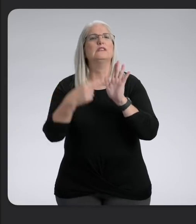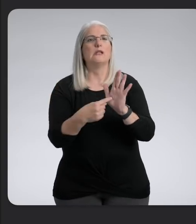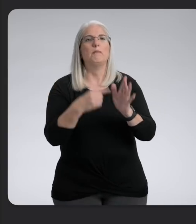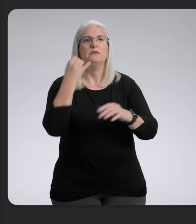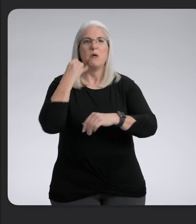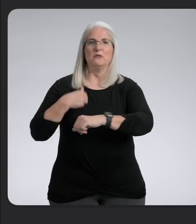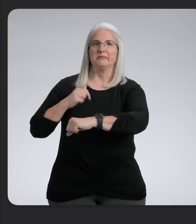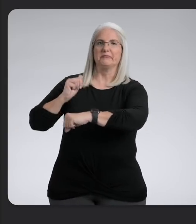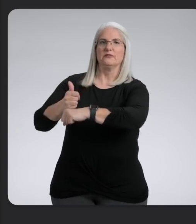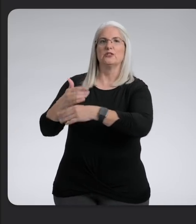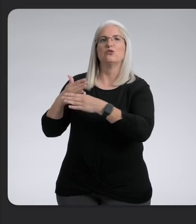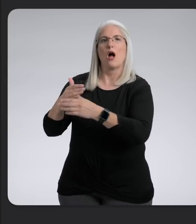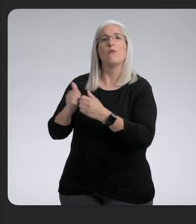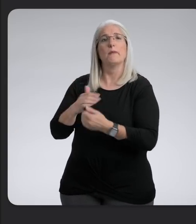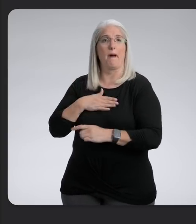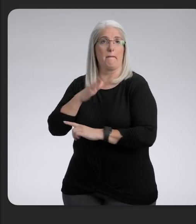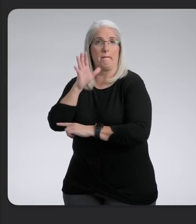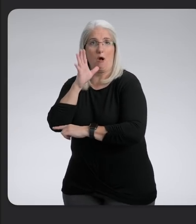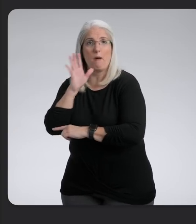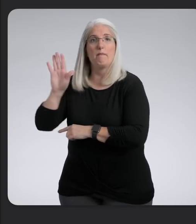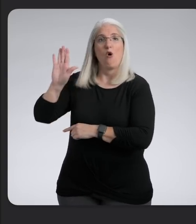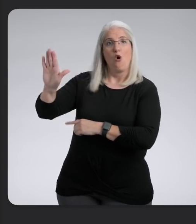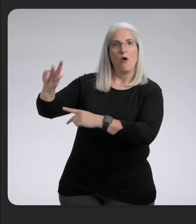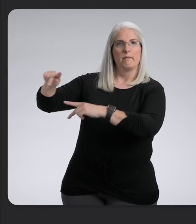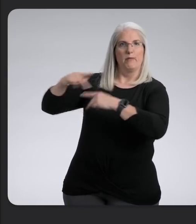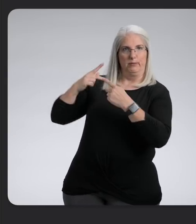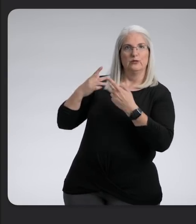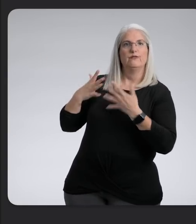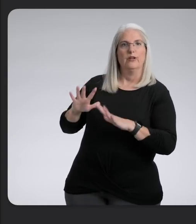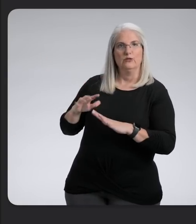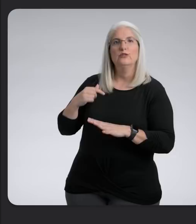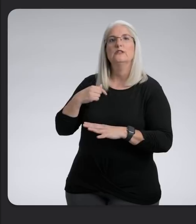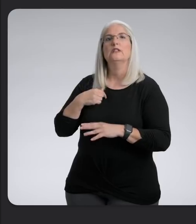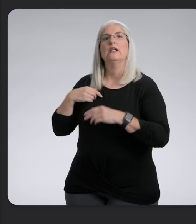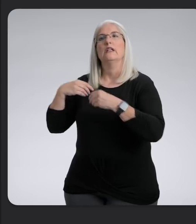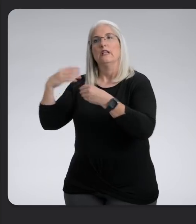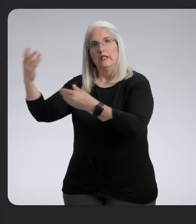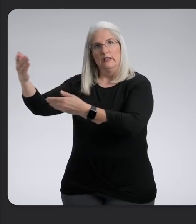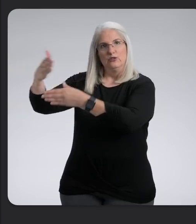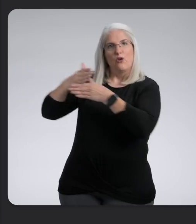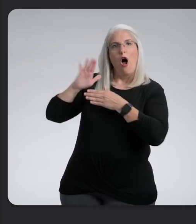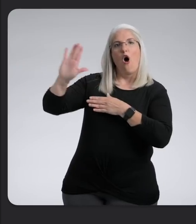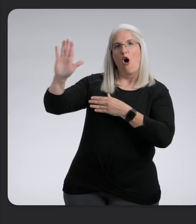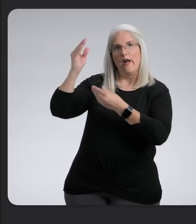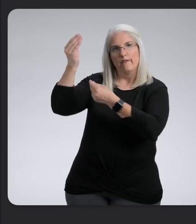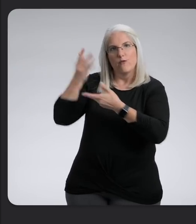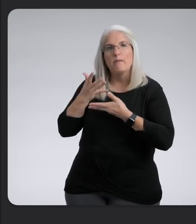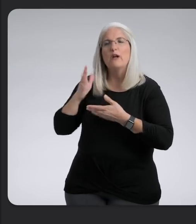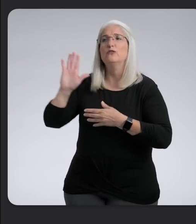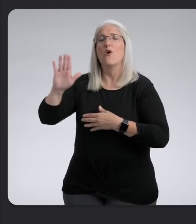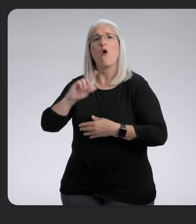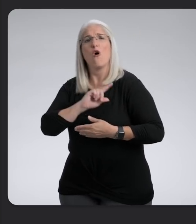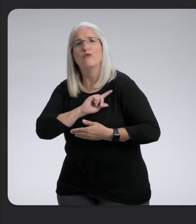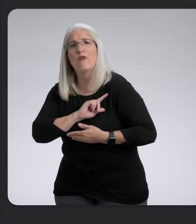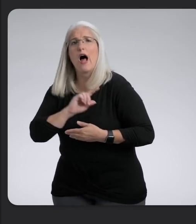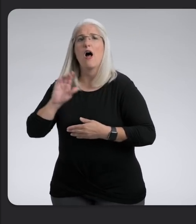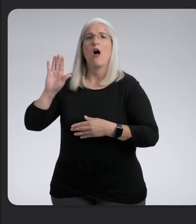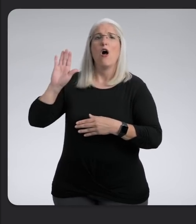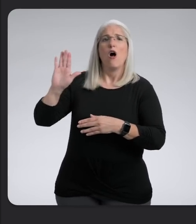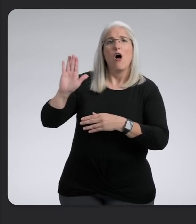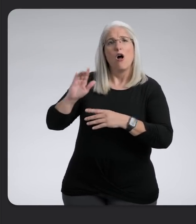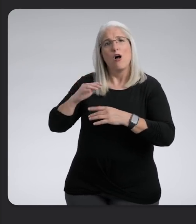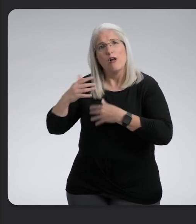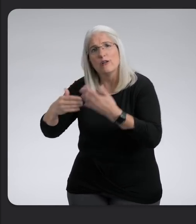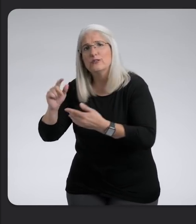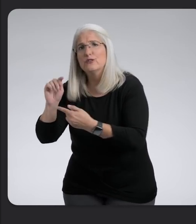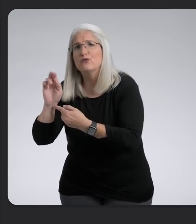mom, and with her permission, I could view data like her heart rate, activity, and labs. And just like with my own health data, Trends